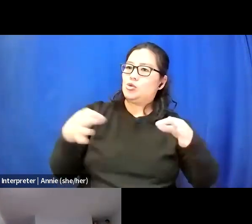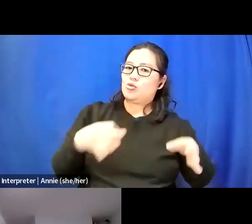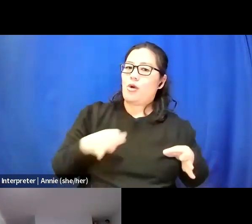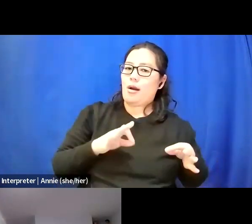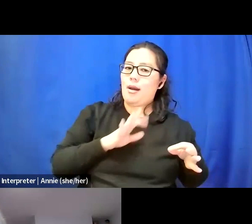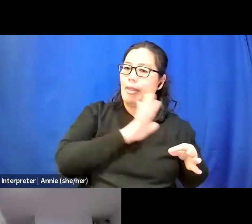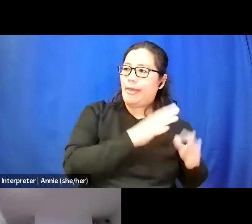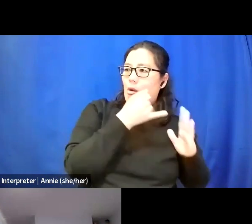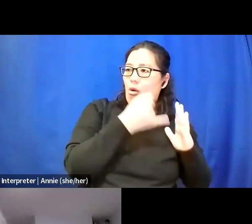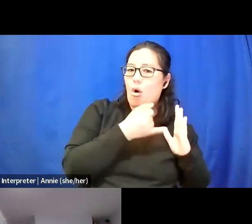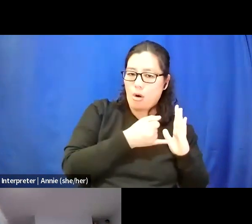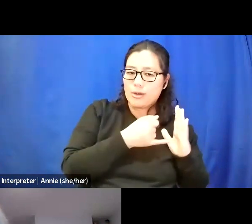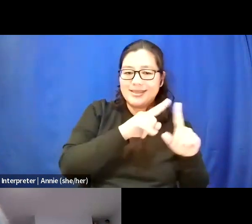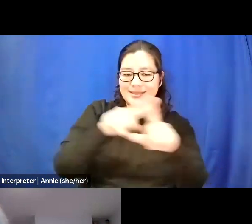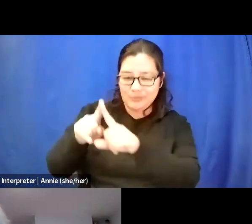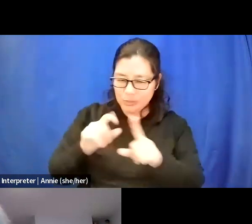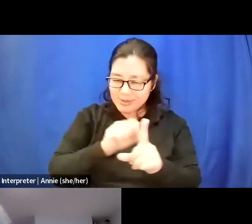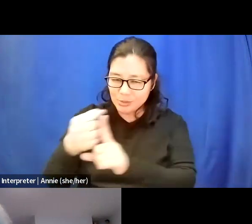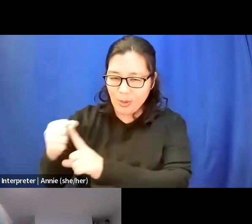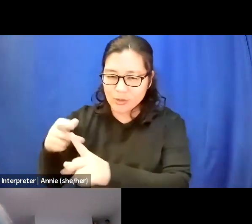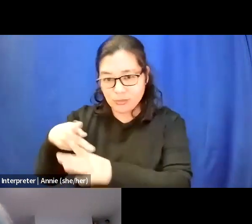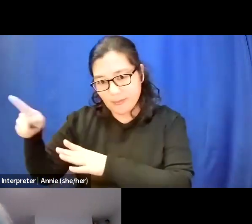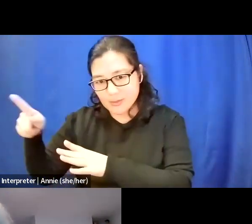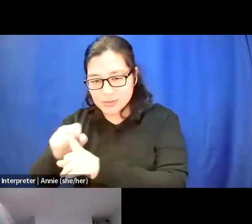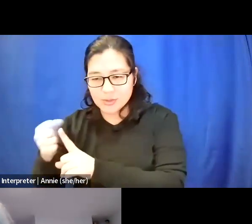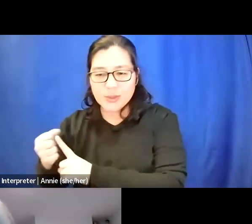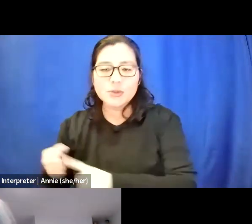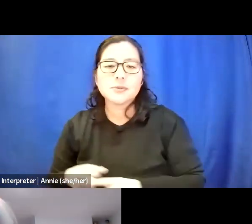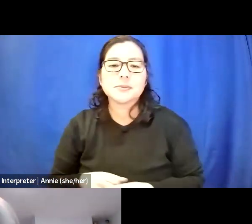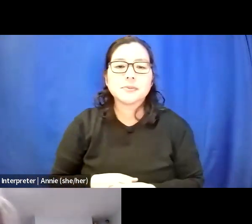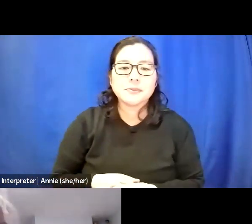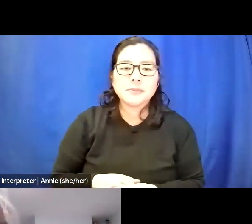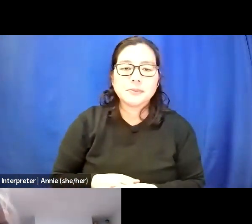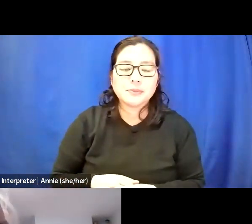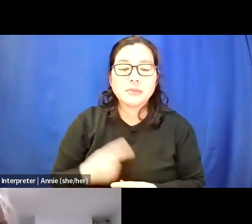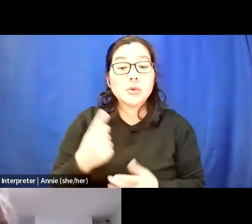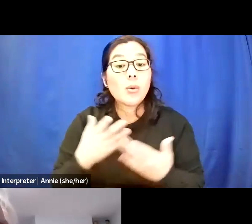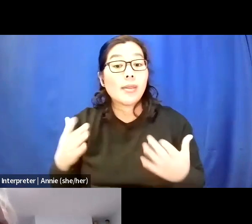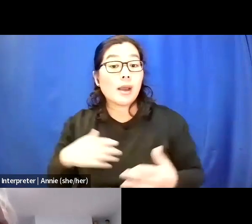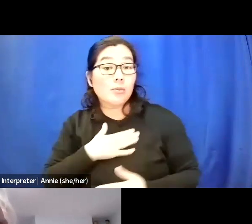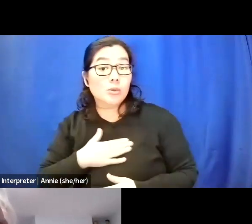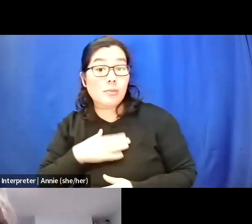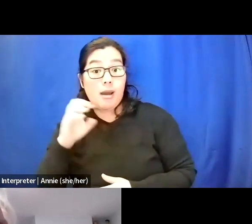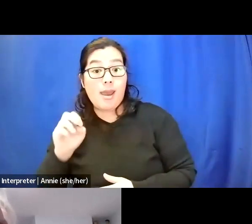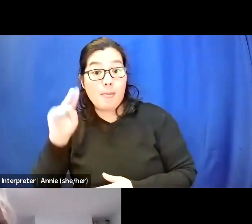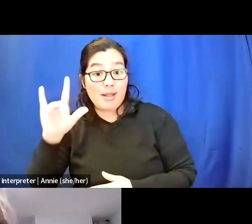of professional contexts. One of the things that I appreciated about Emily's